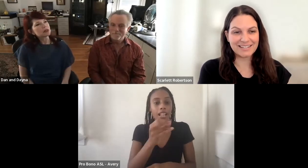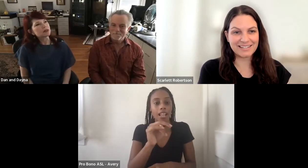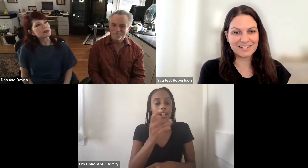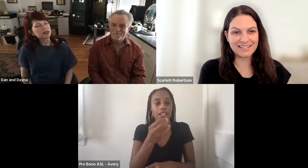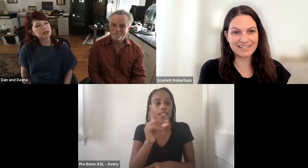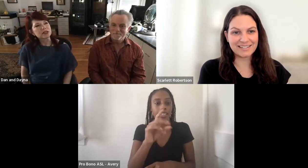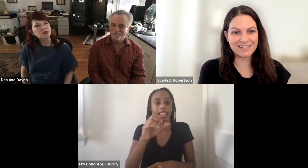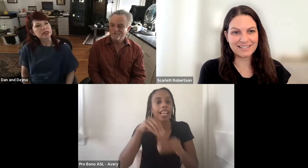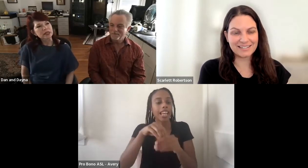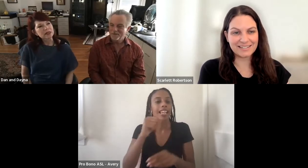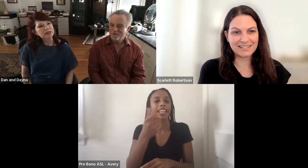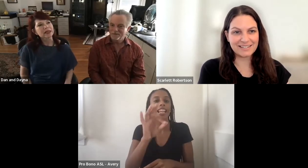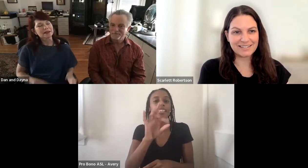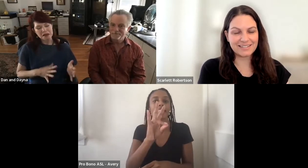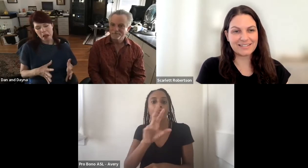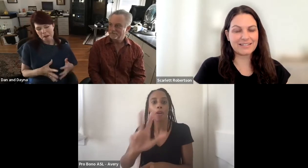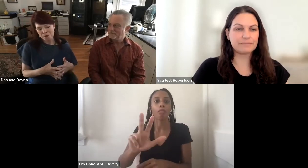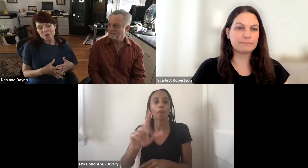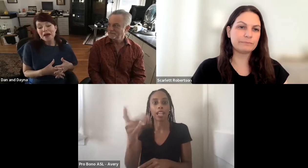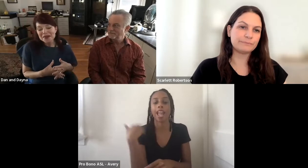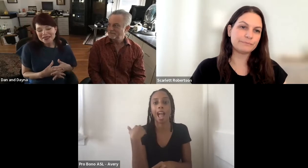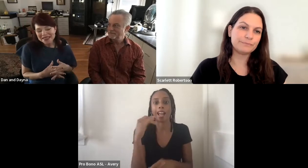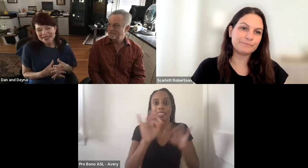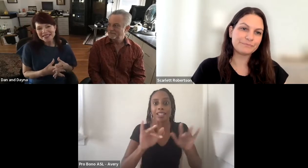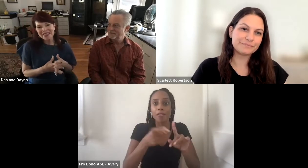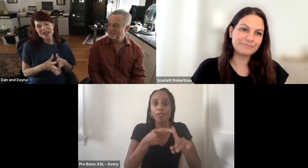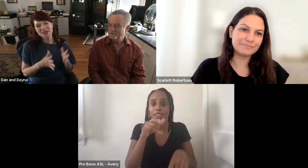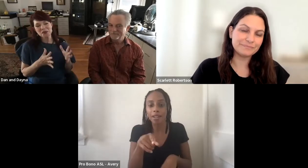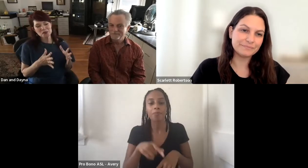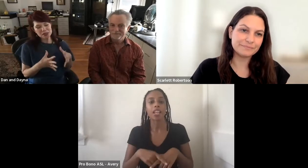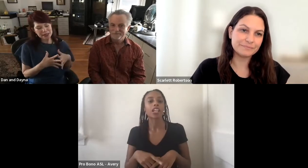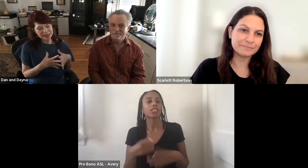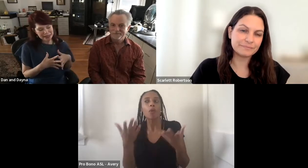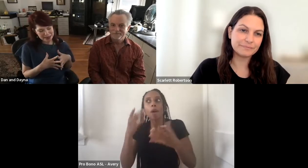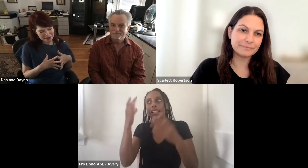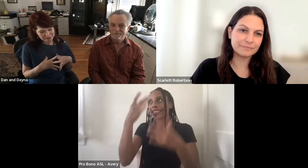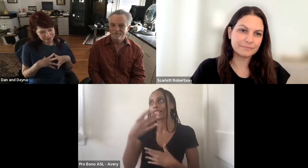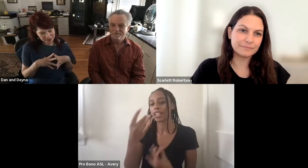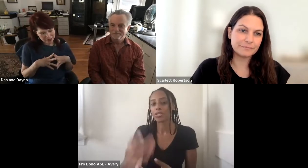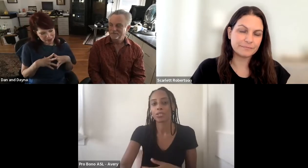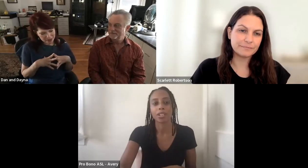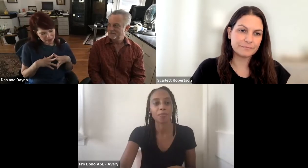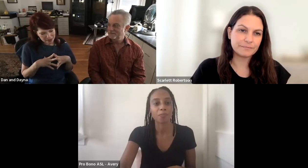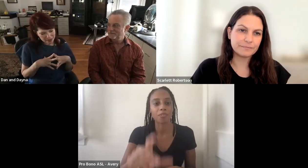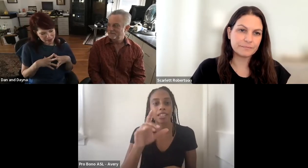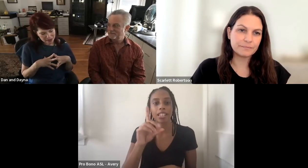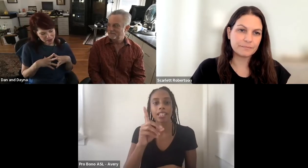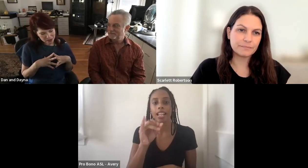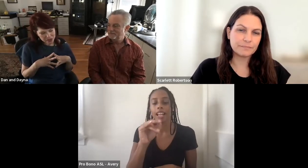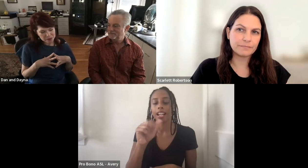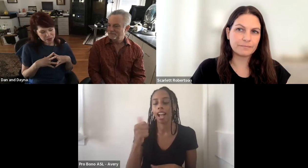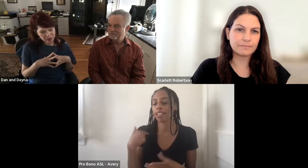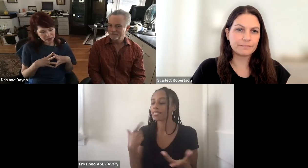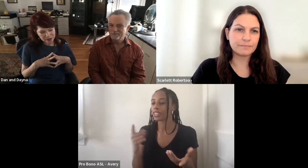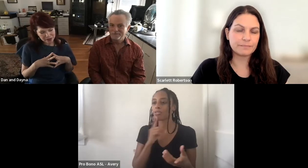know, the thing that's interesting is, again, one of the things that has really, I don't